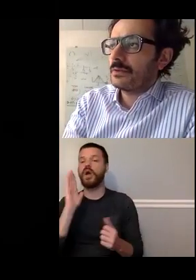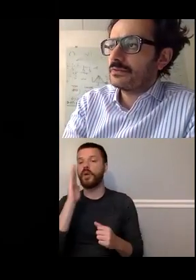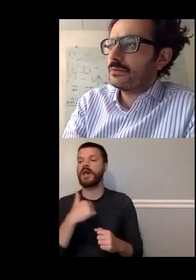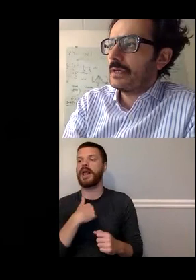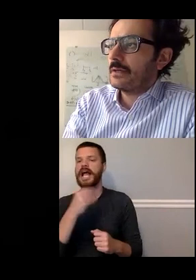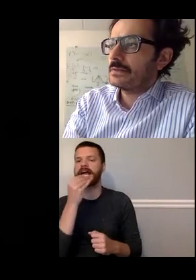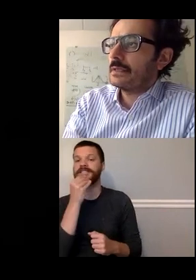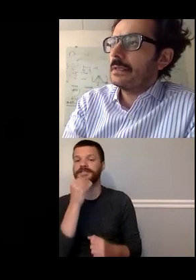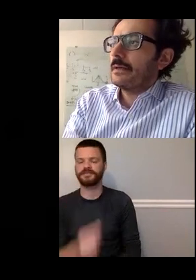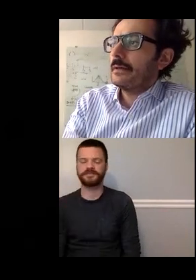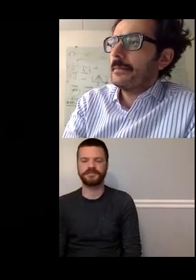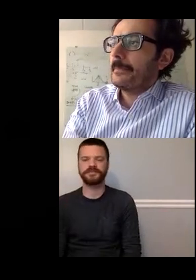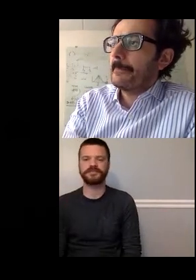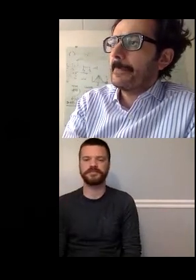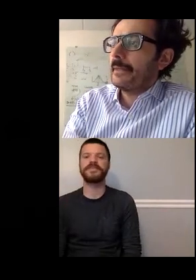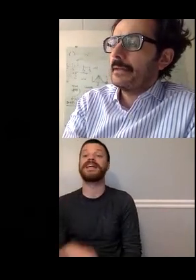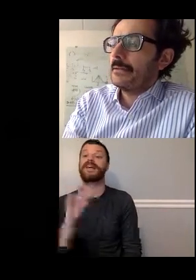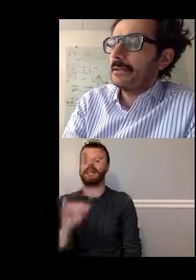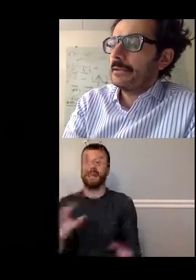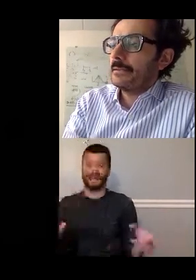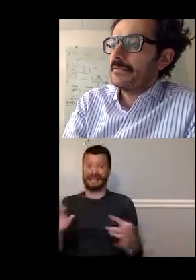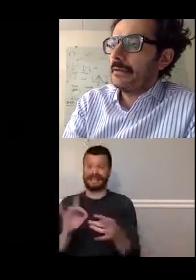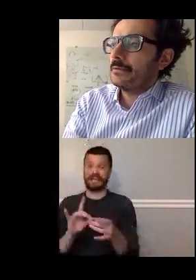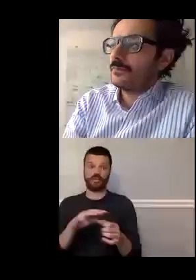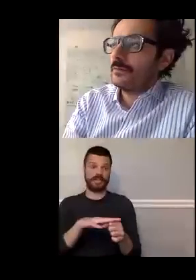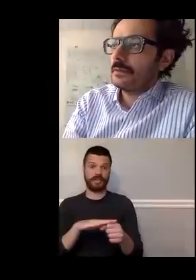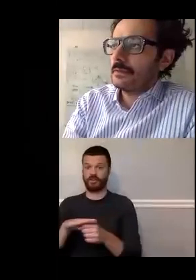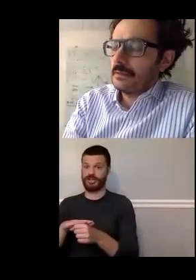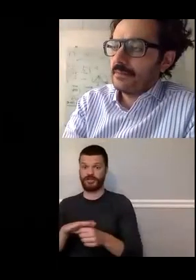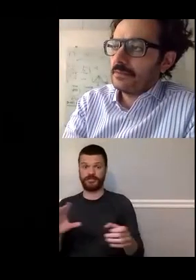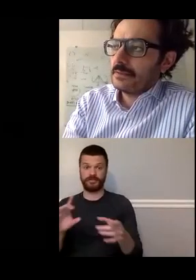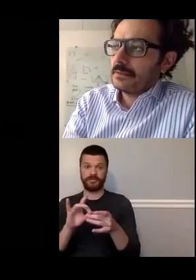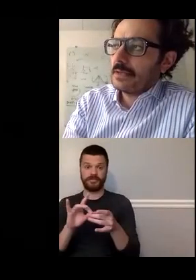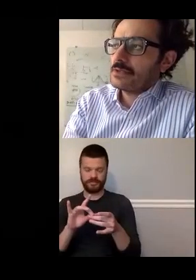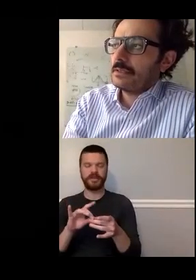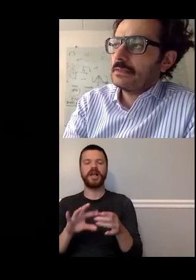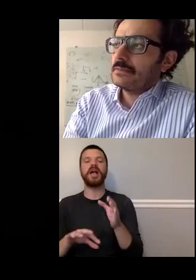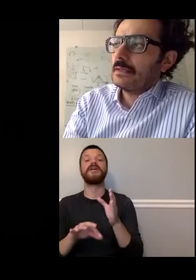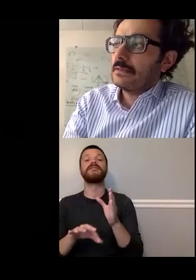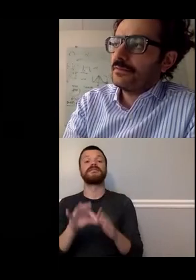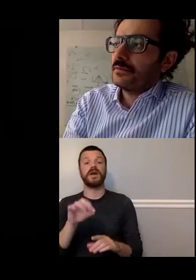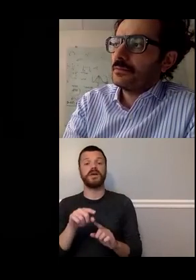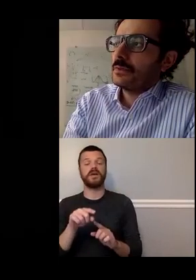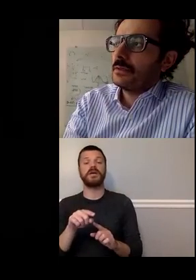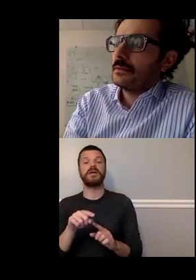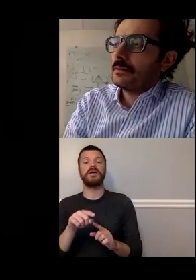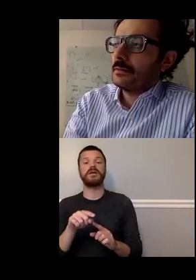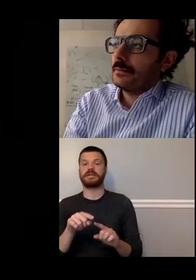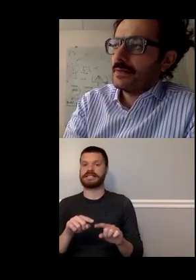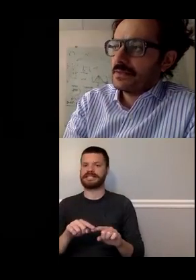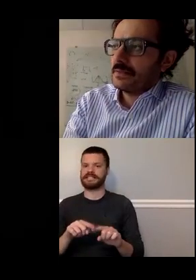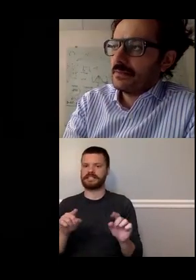between those 2 areas that they found that it actually is different